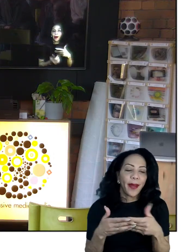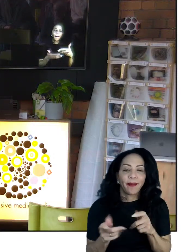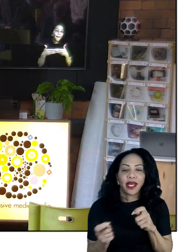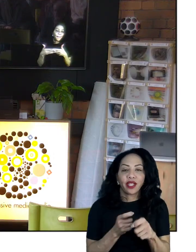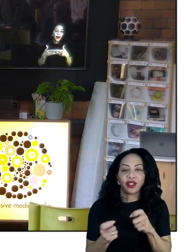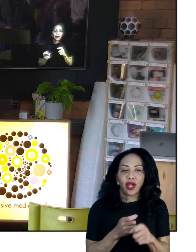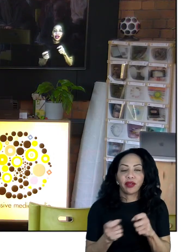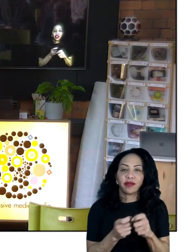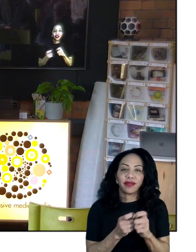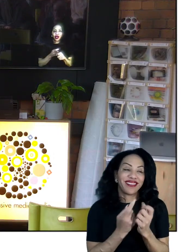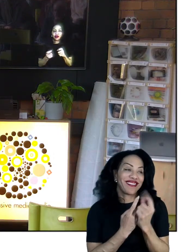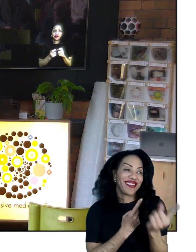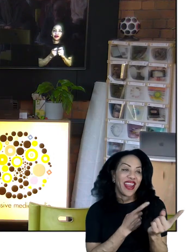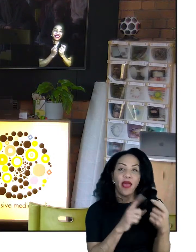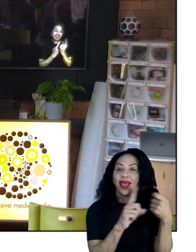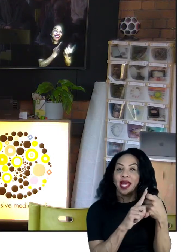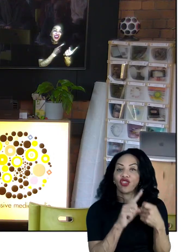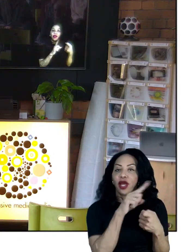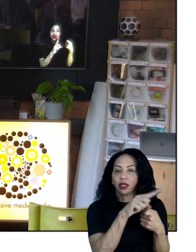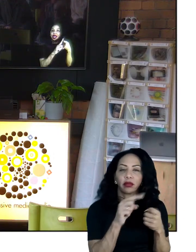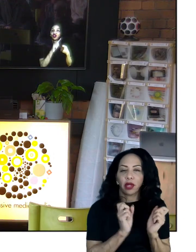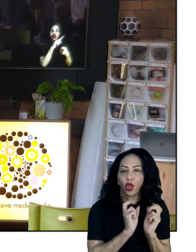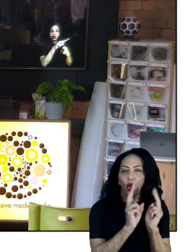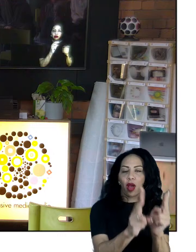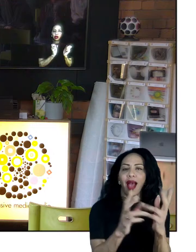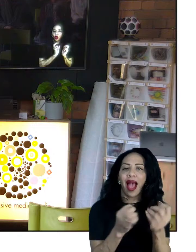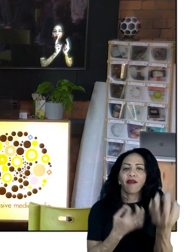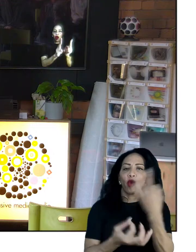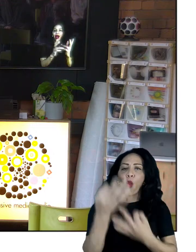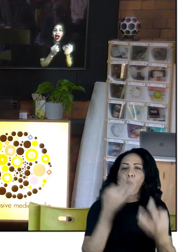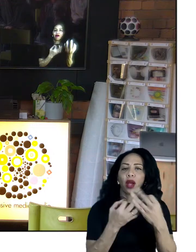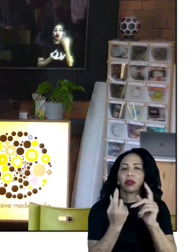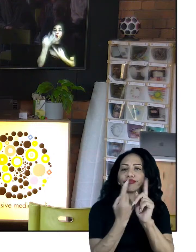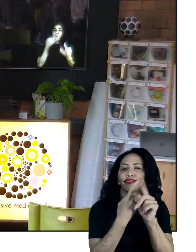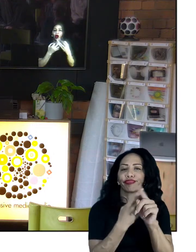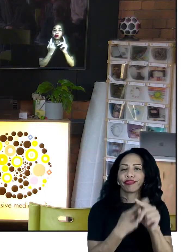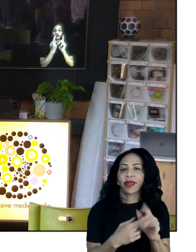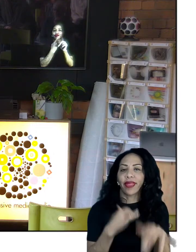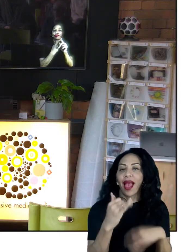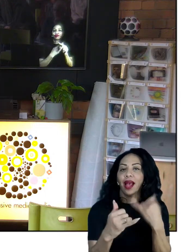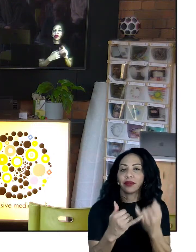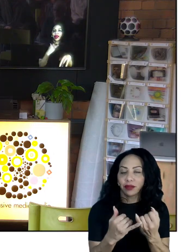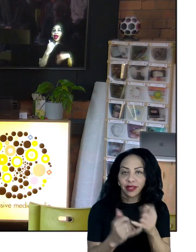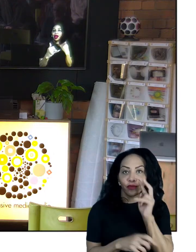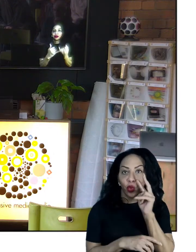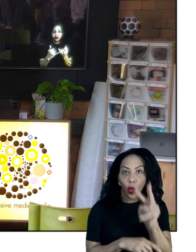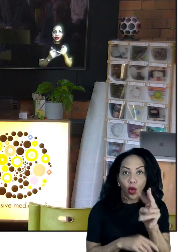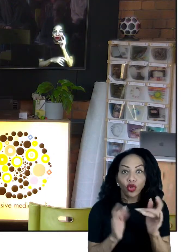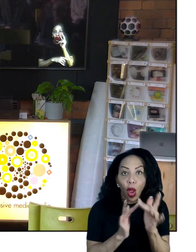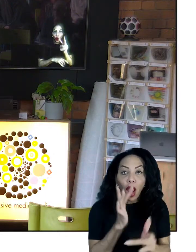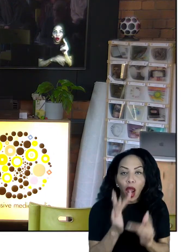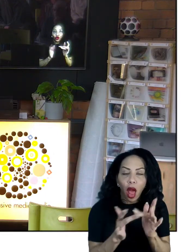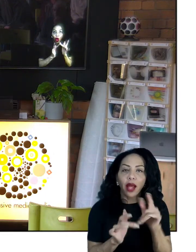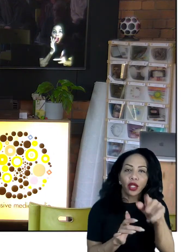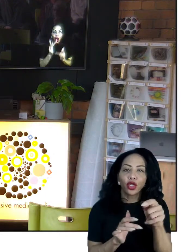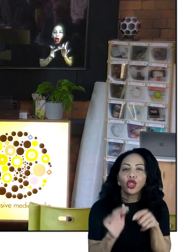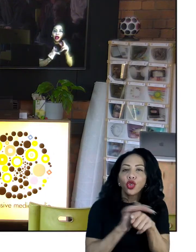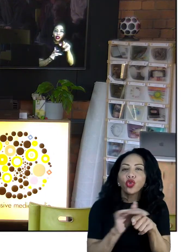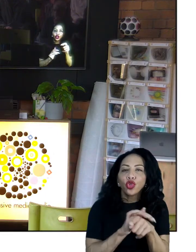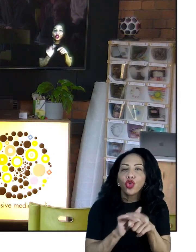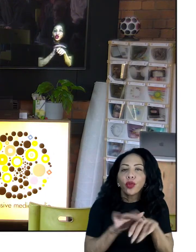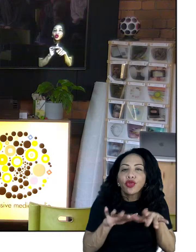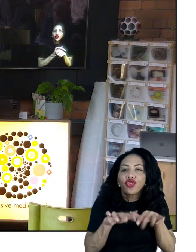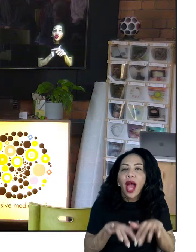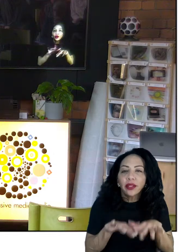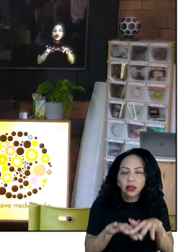next to the kitchen. There'll be a Q&A at the end of the talk. For those of you who are watching online, please pop your questions into the YouTube chat. Loughton will be your